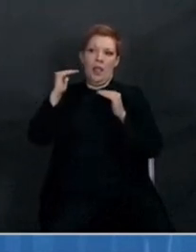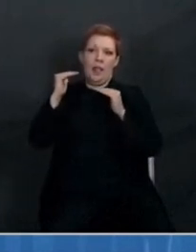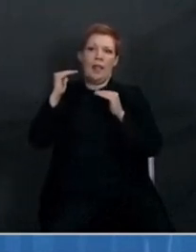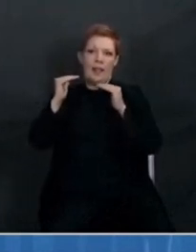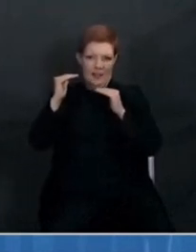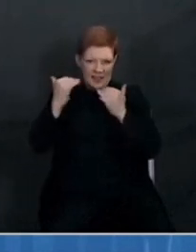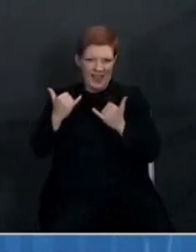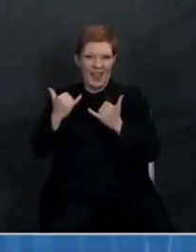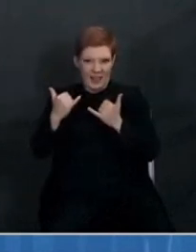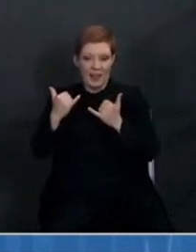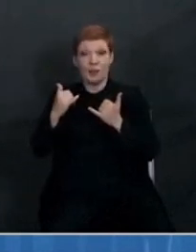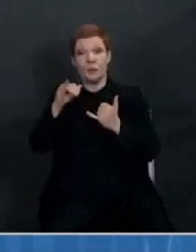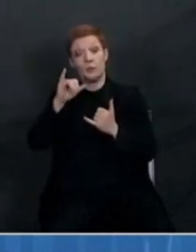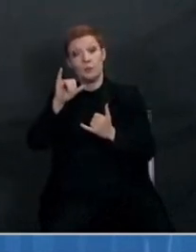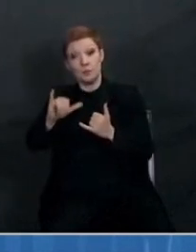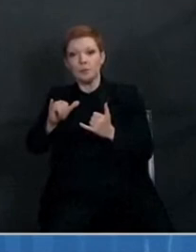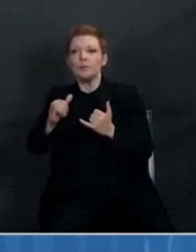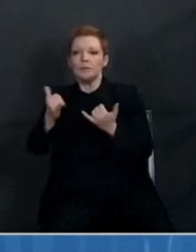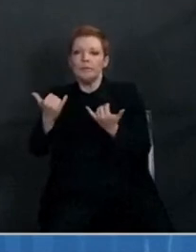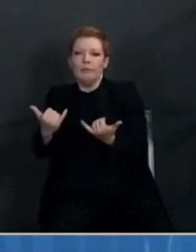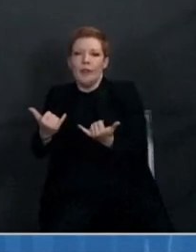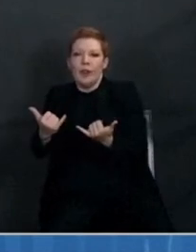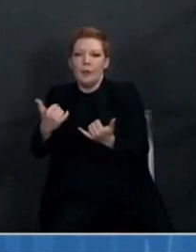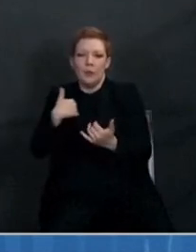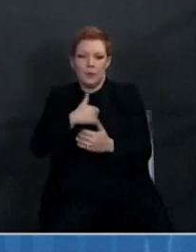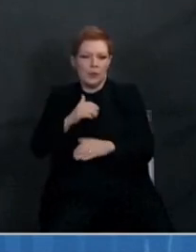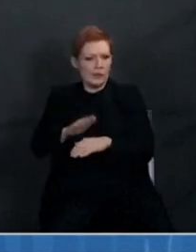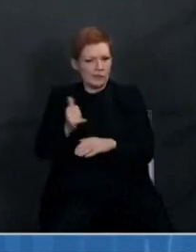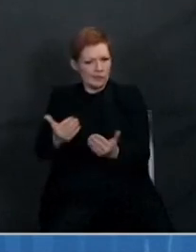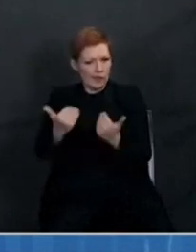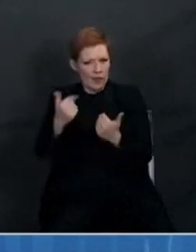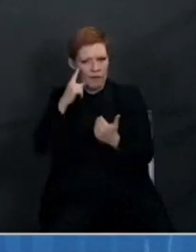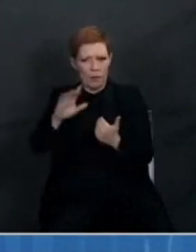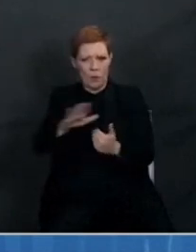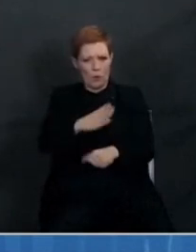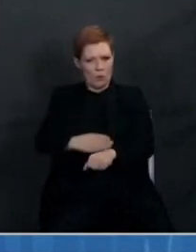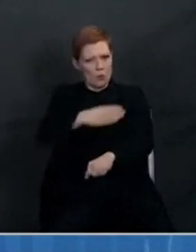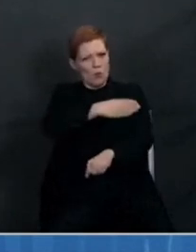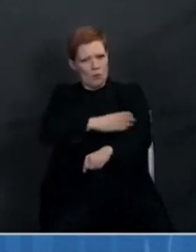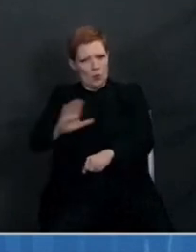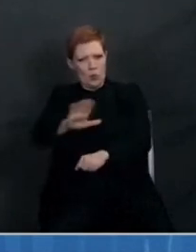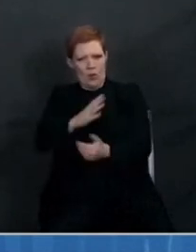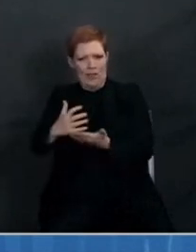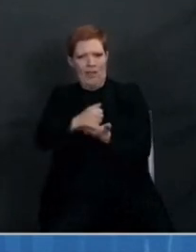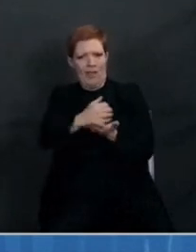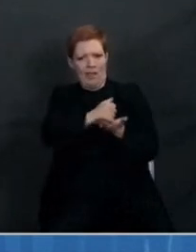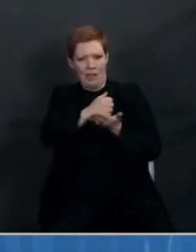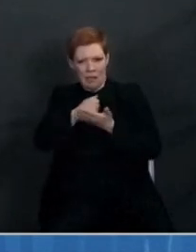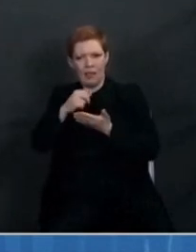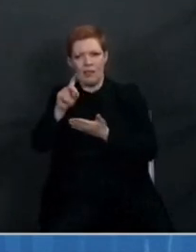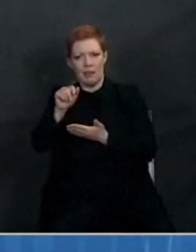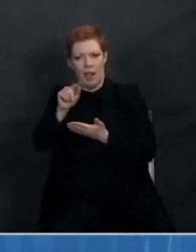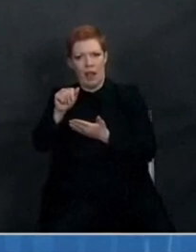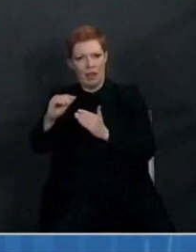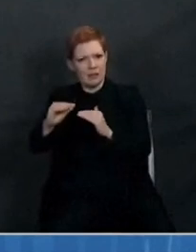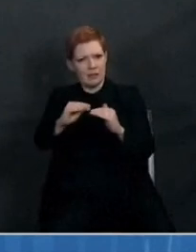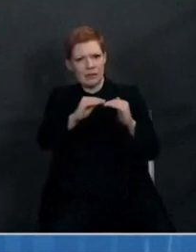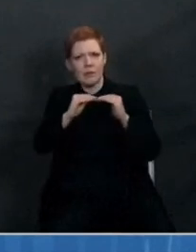equity, an improvement in reporting on those hospitalization and mortality data from the great majority of our states and